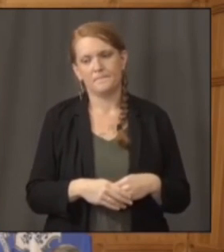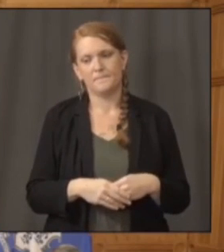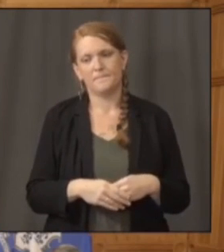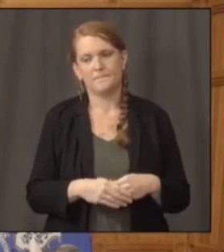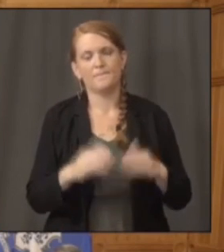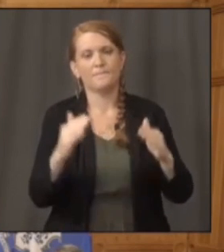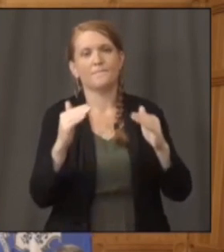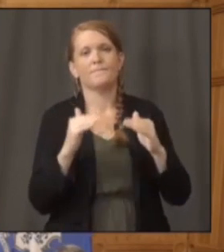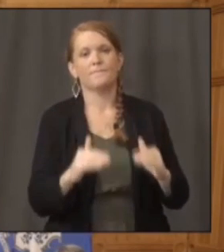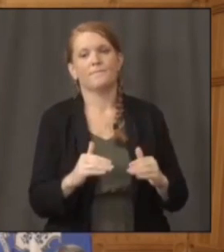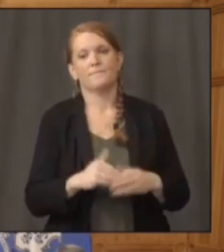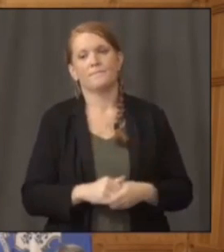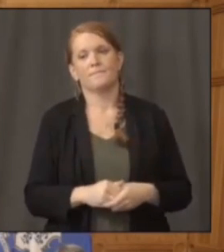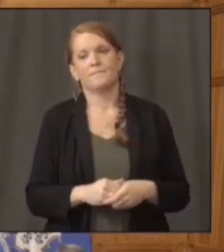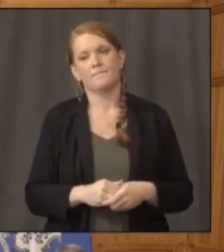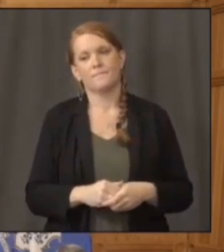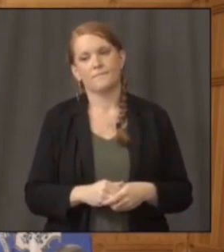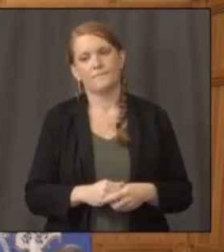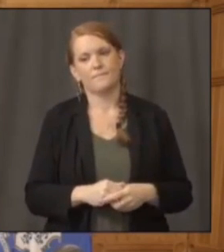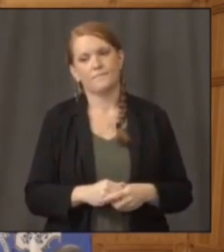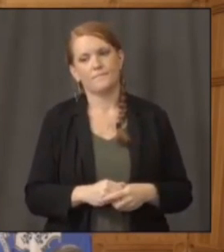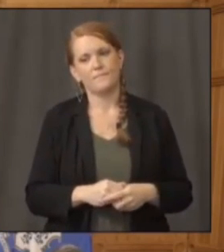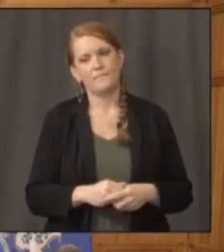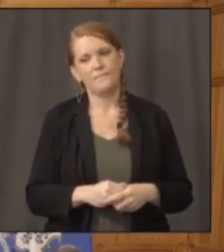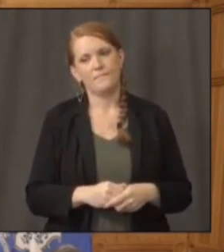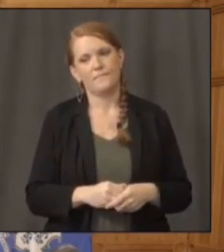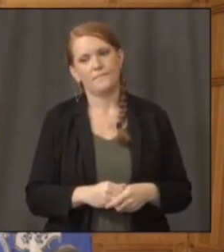The Connecticut Mirror.